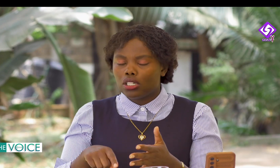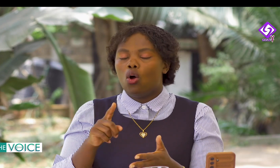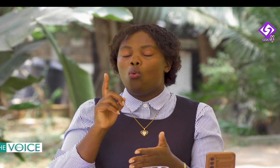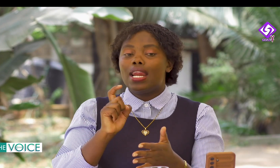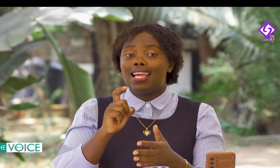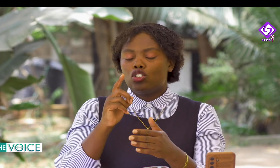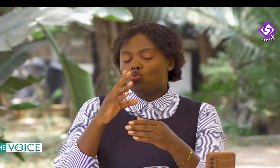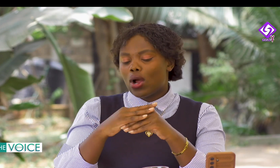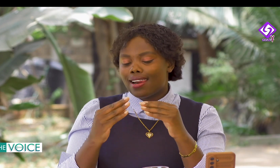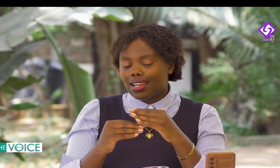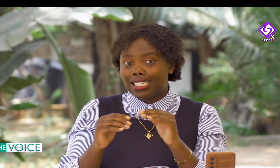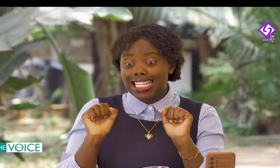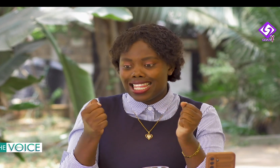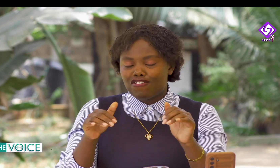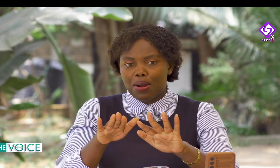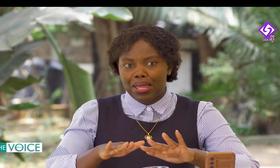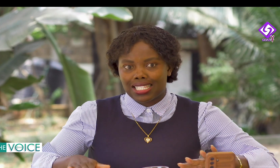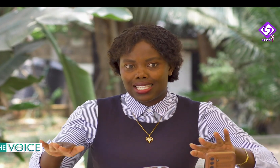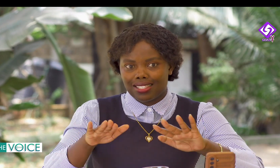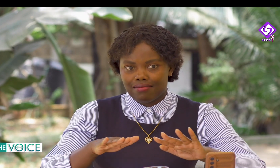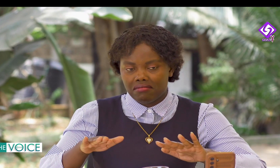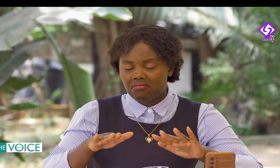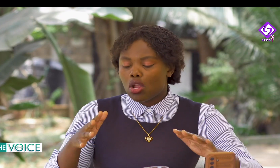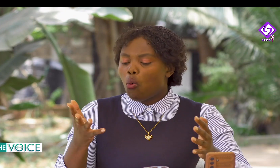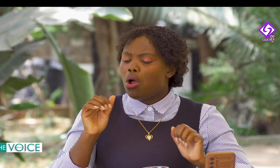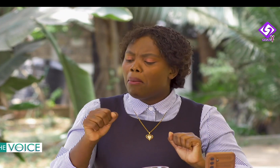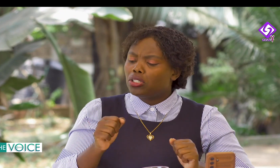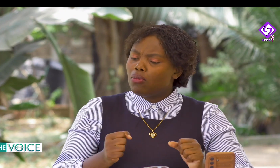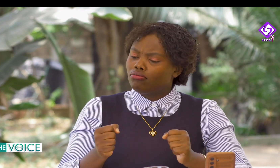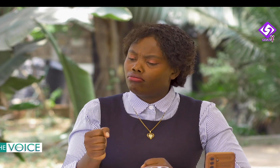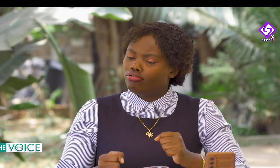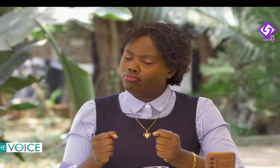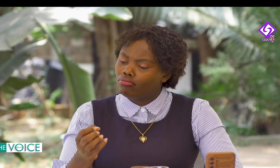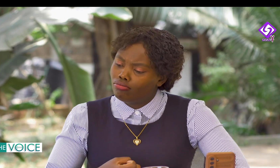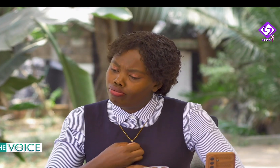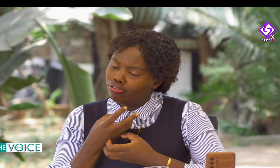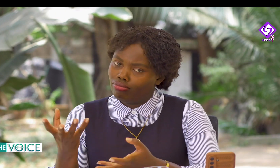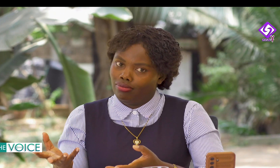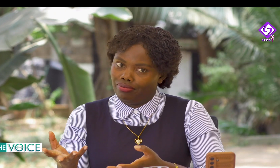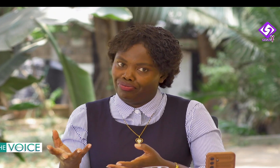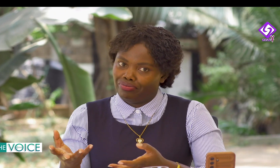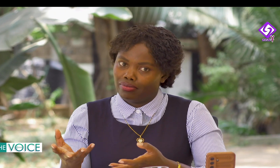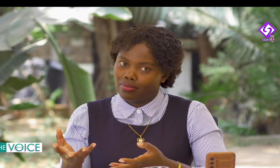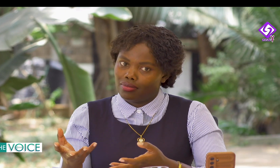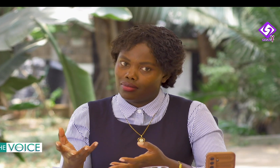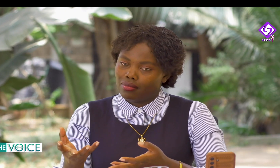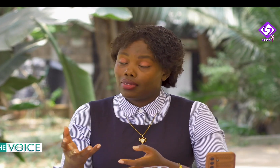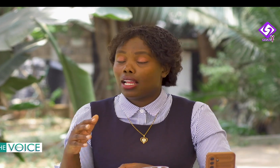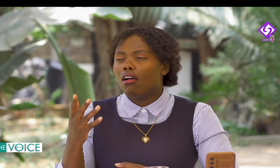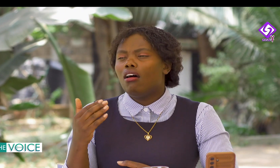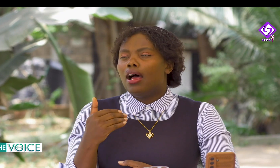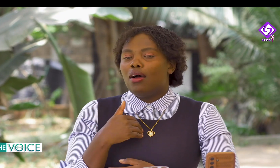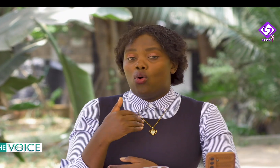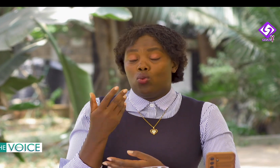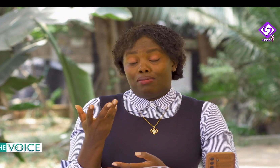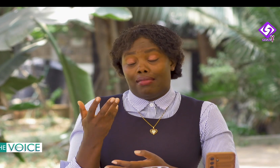You see, we need to create a safe space where people can go and express